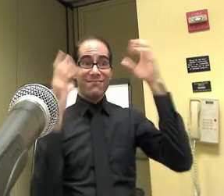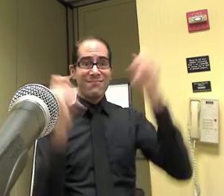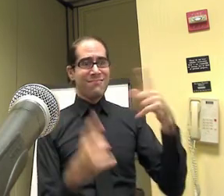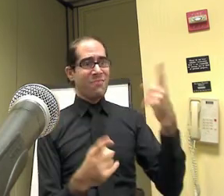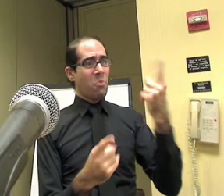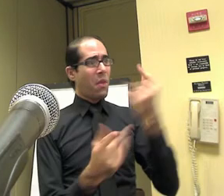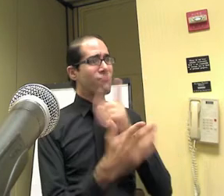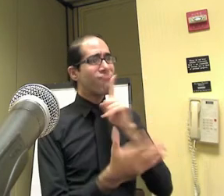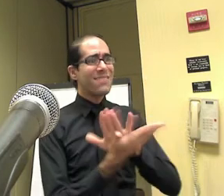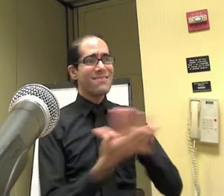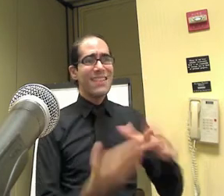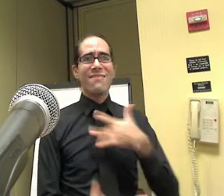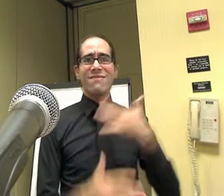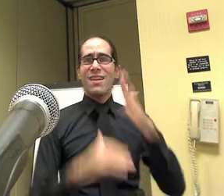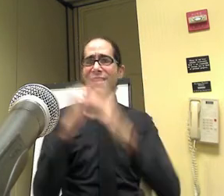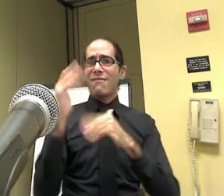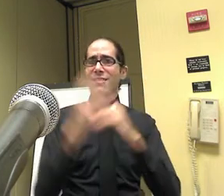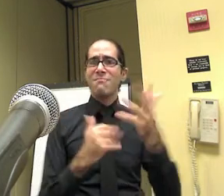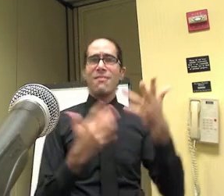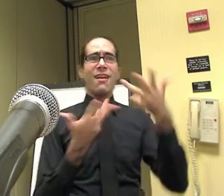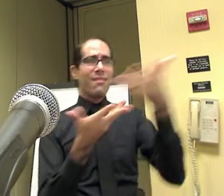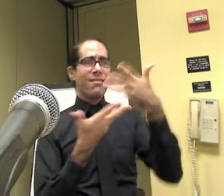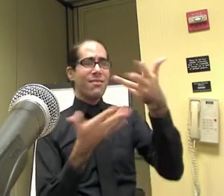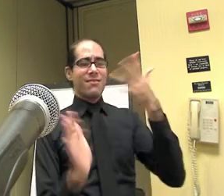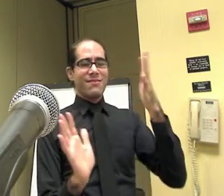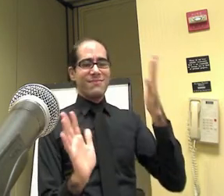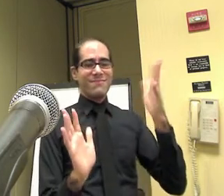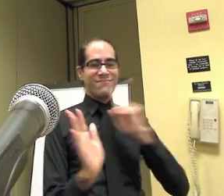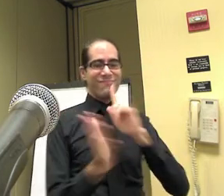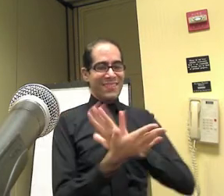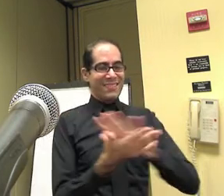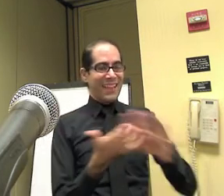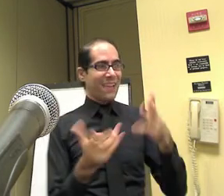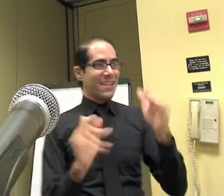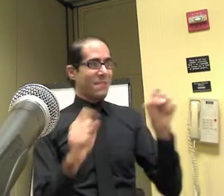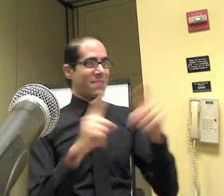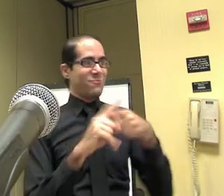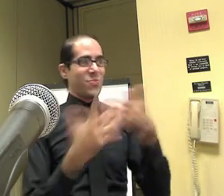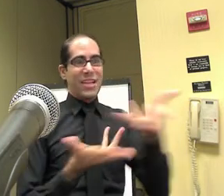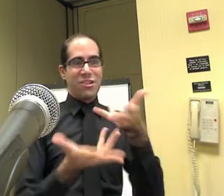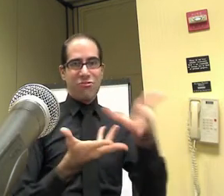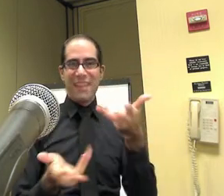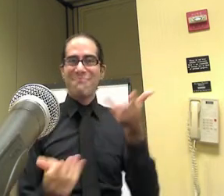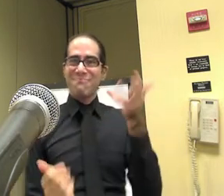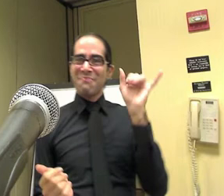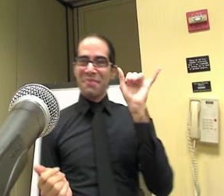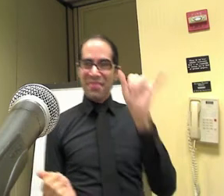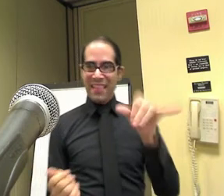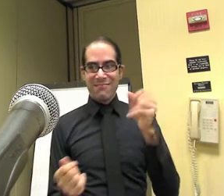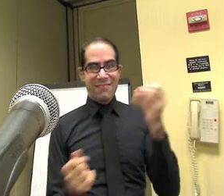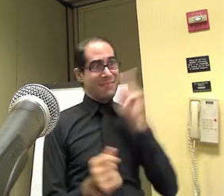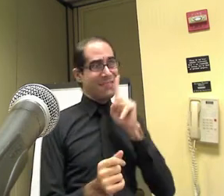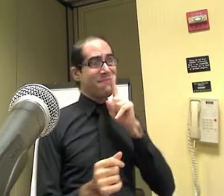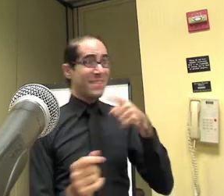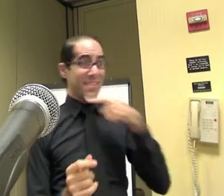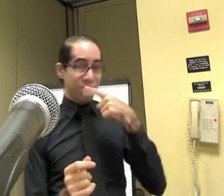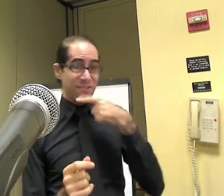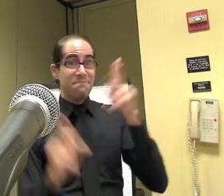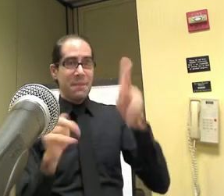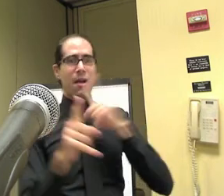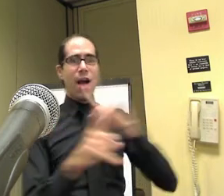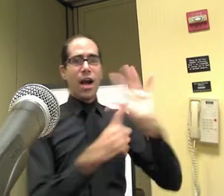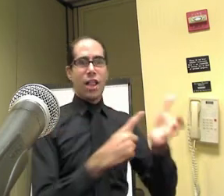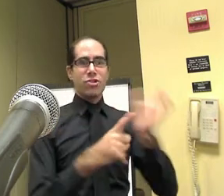Institute, there are guided tours in sign language, and that has to give a great sense of ease to the